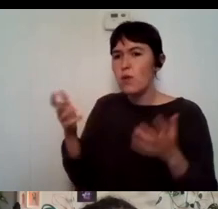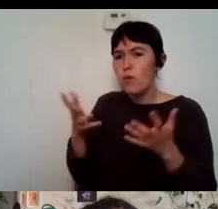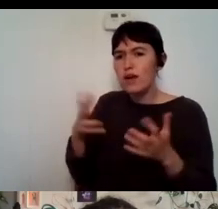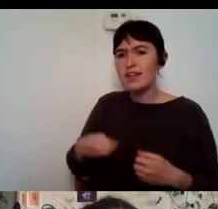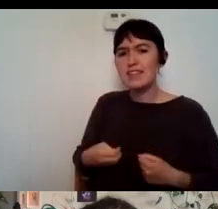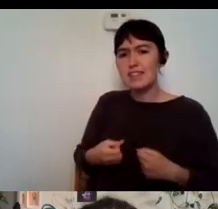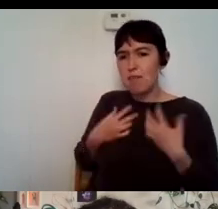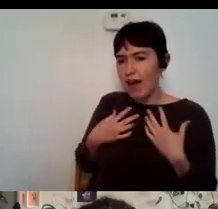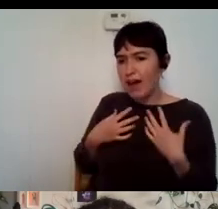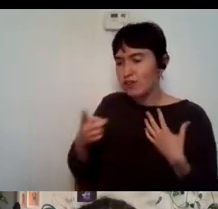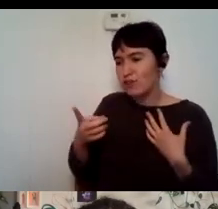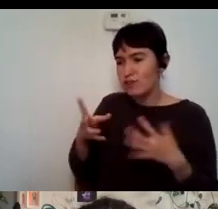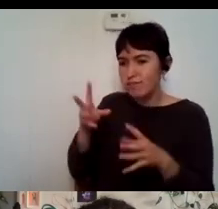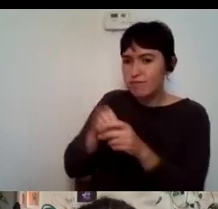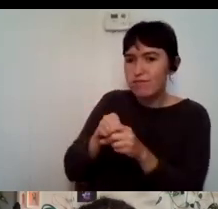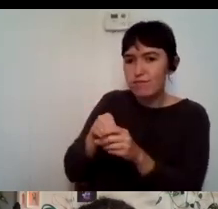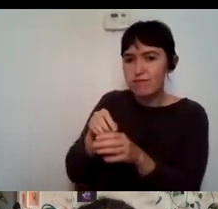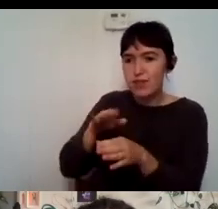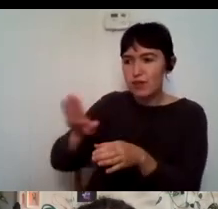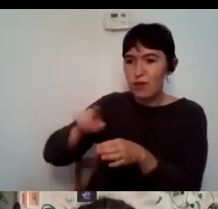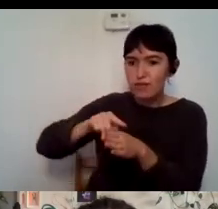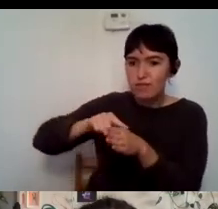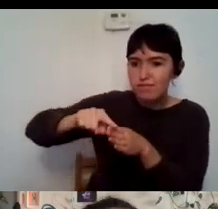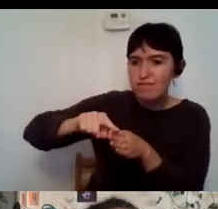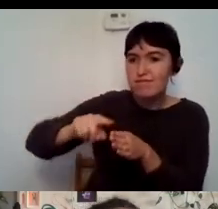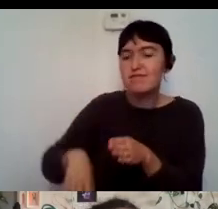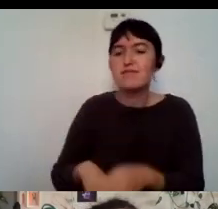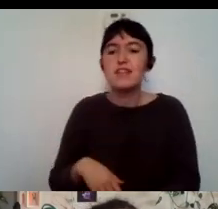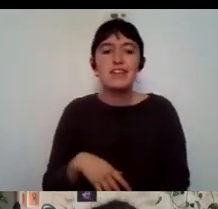it was a complete accident. So I'll tell you a story.